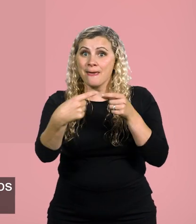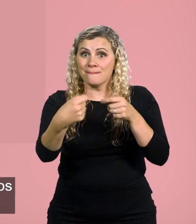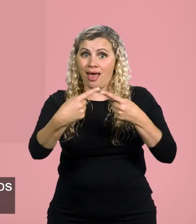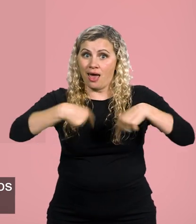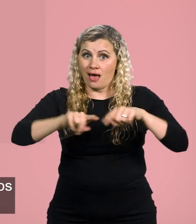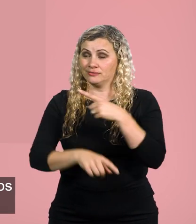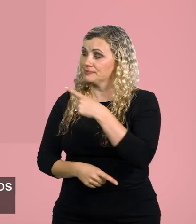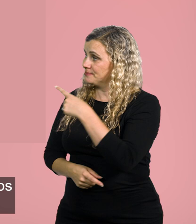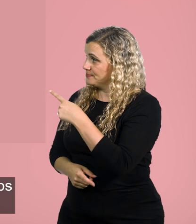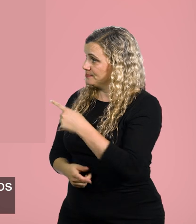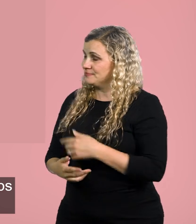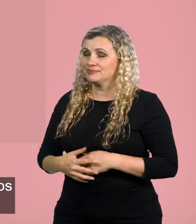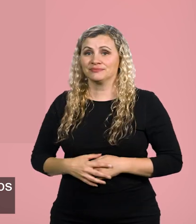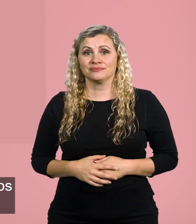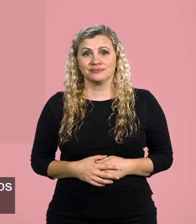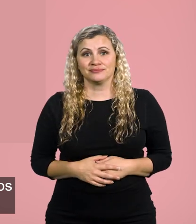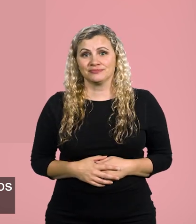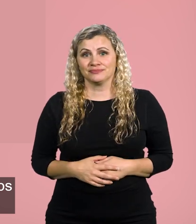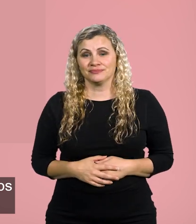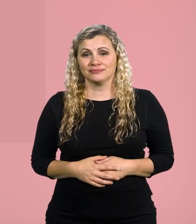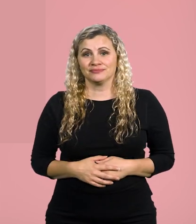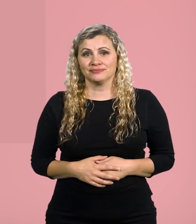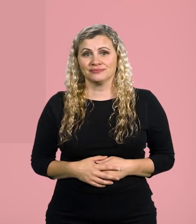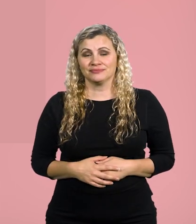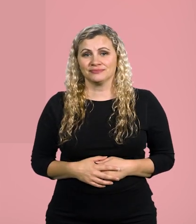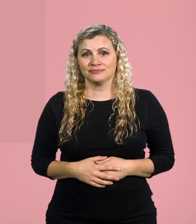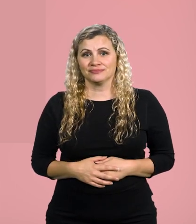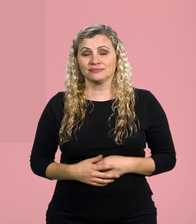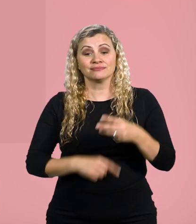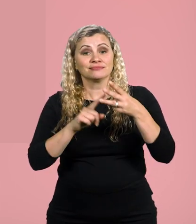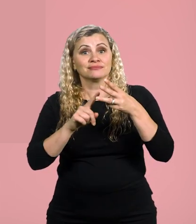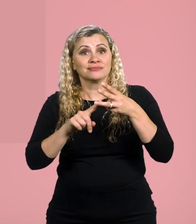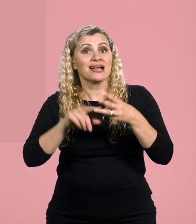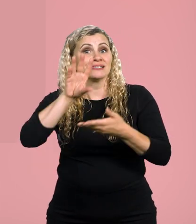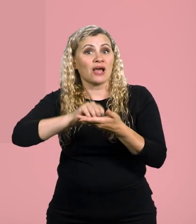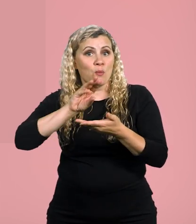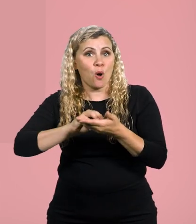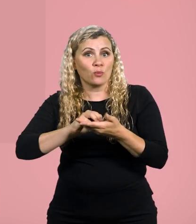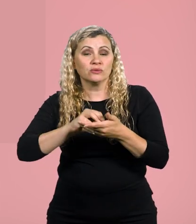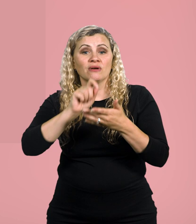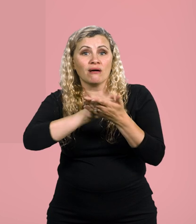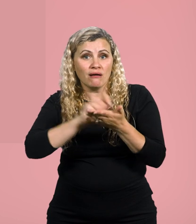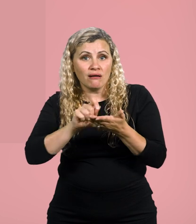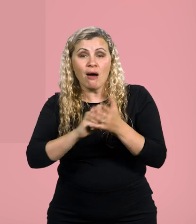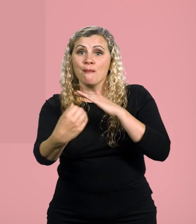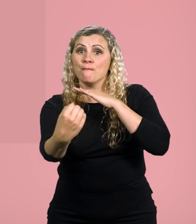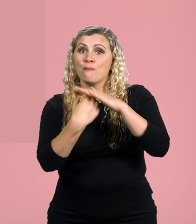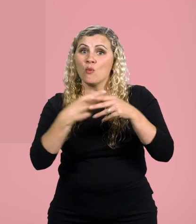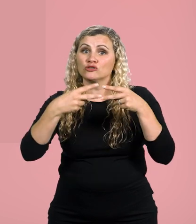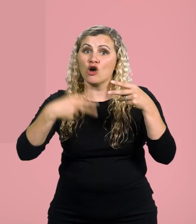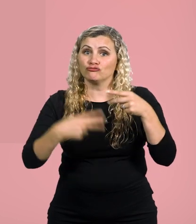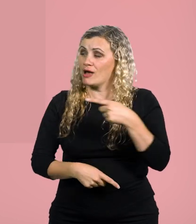and vulnerable groups at give.wales download and complete our questionnaire and post this to